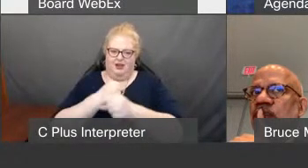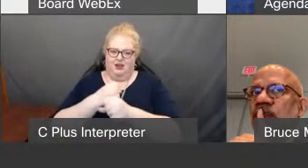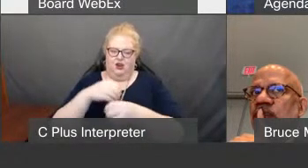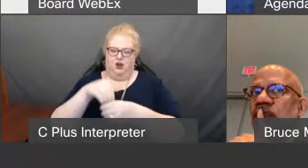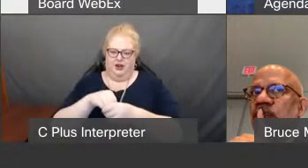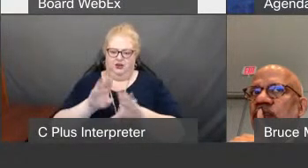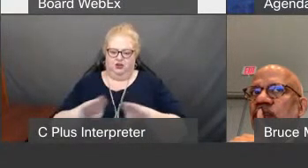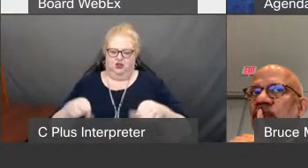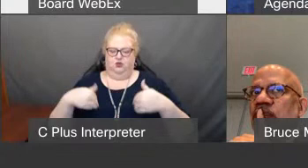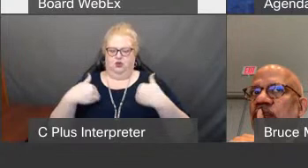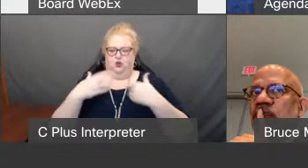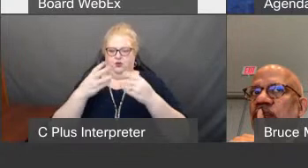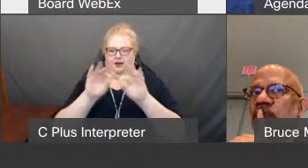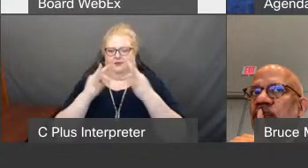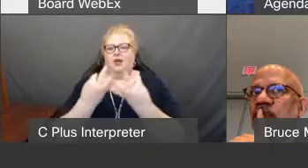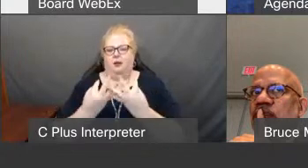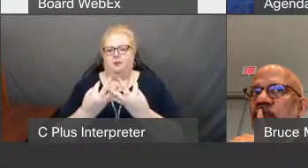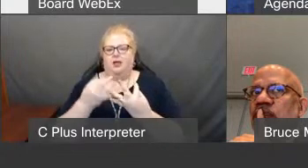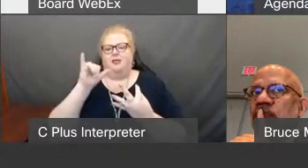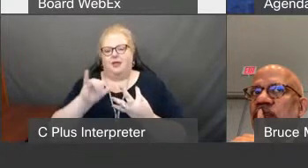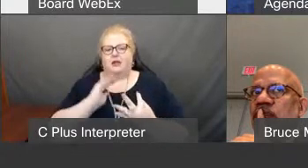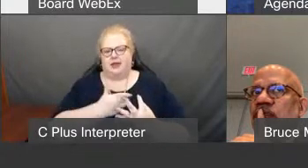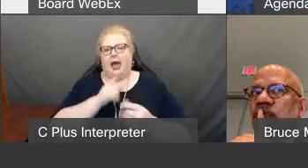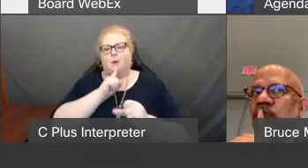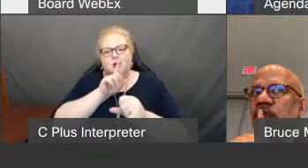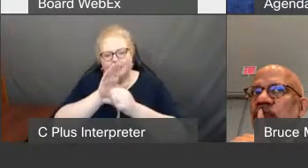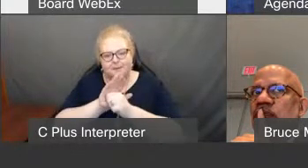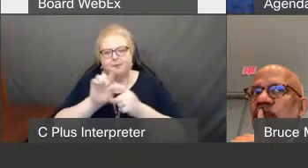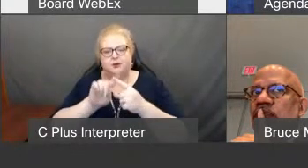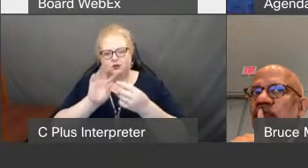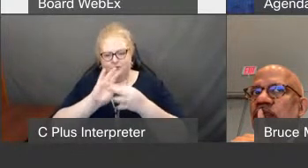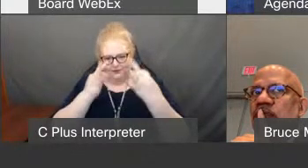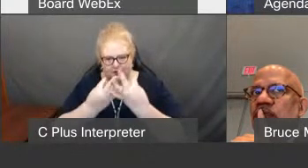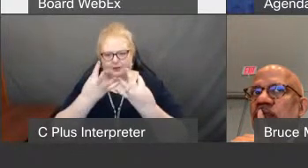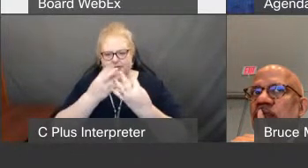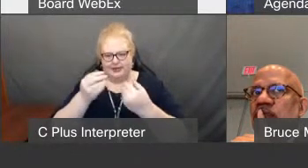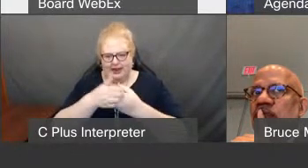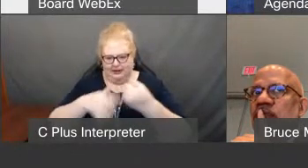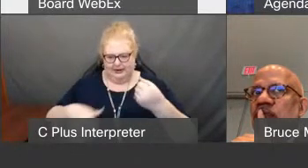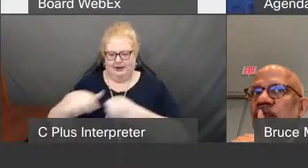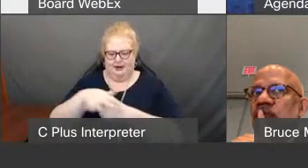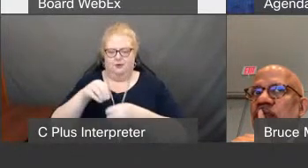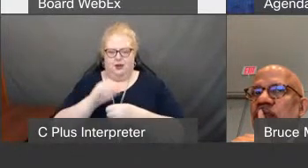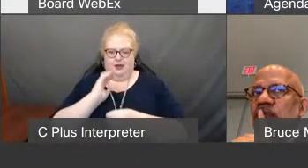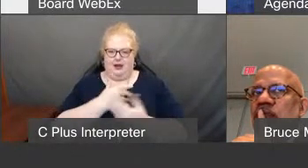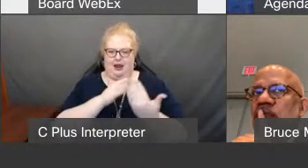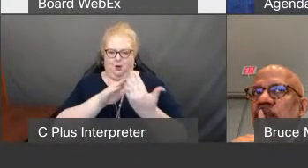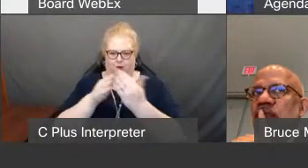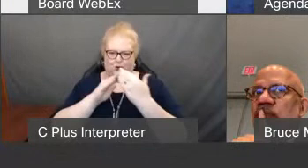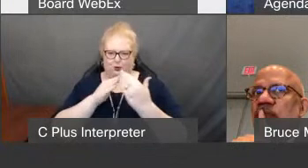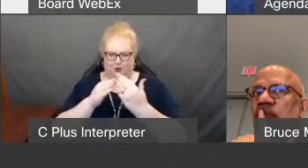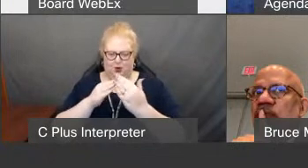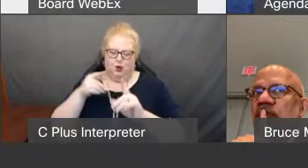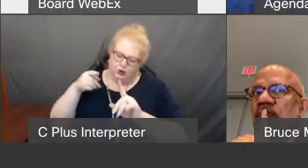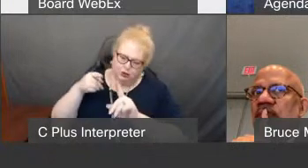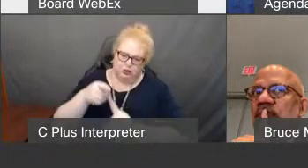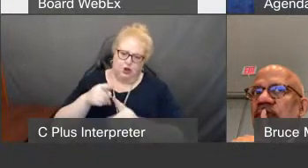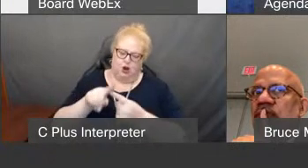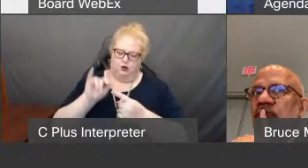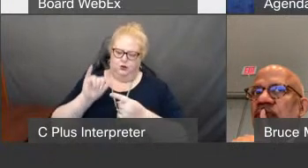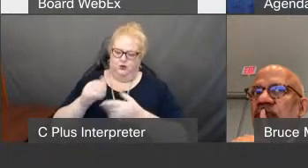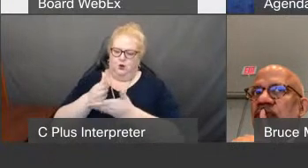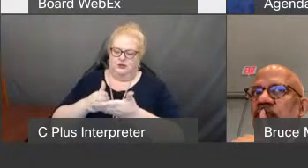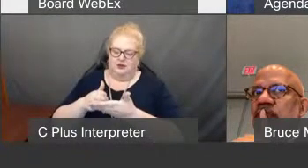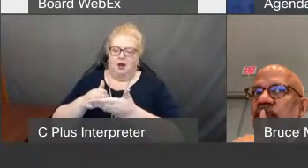that in itself speaks to our commitment to the families and neighborhoods in our community, because we're targeting those dollars to some of the neighborhoods are